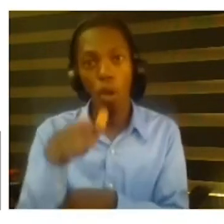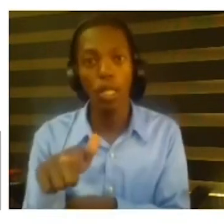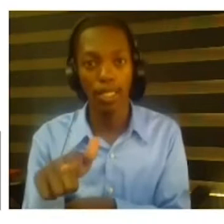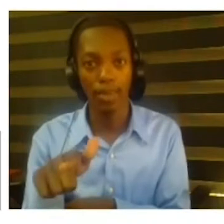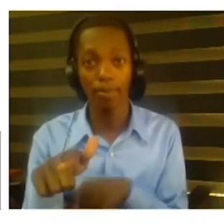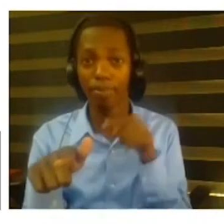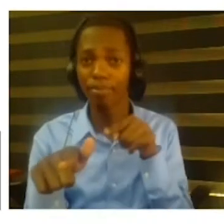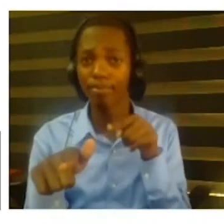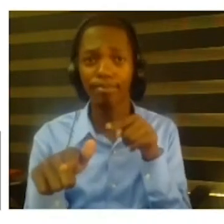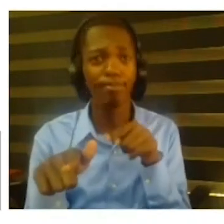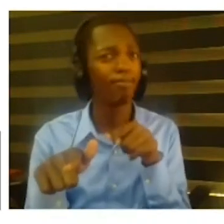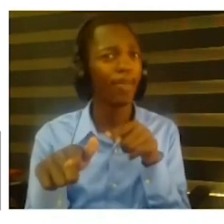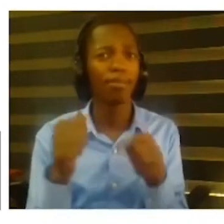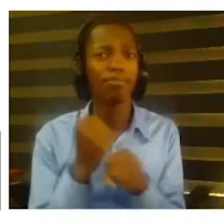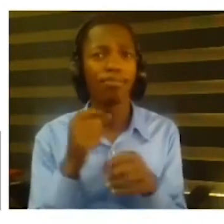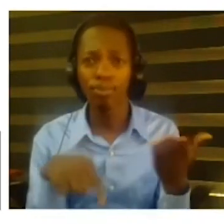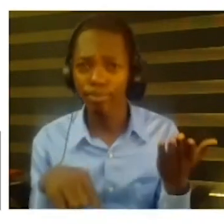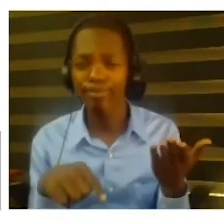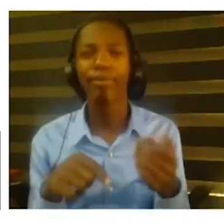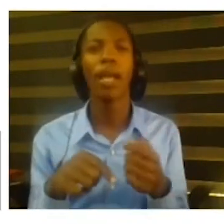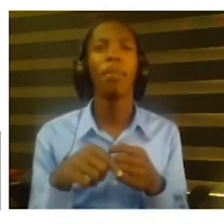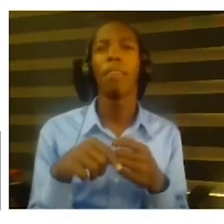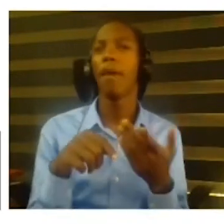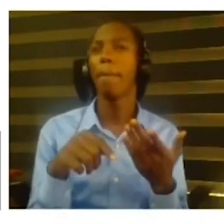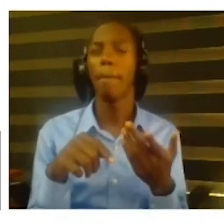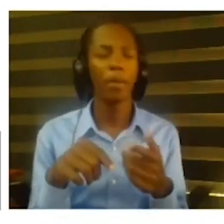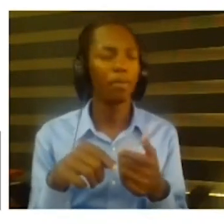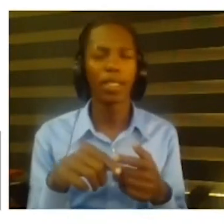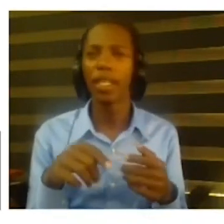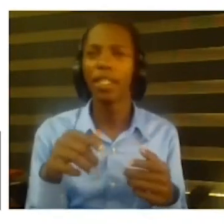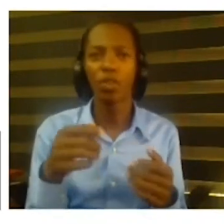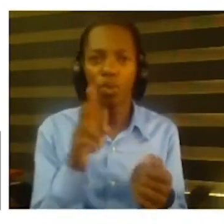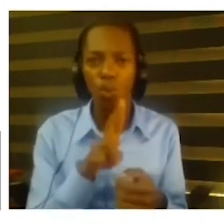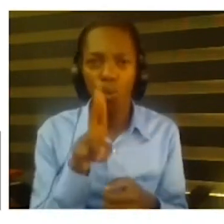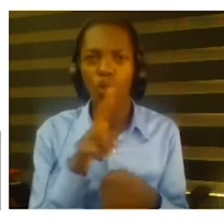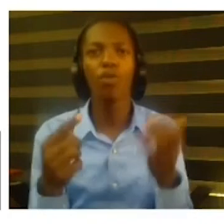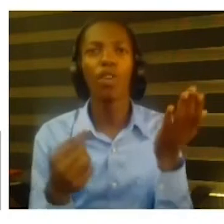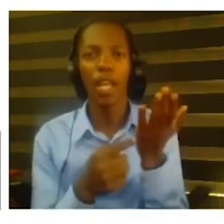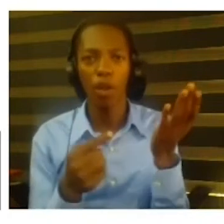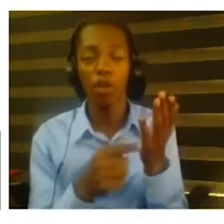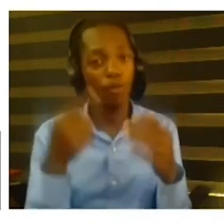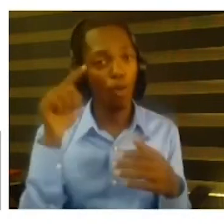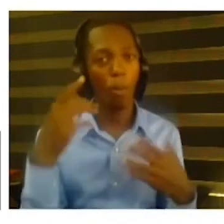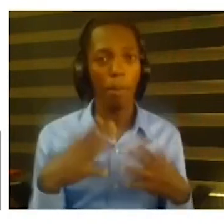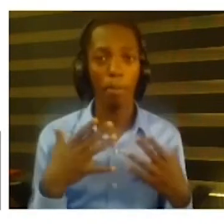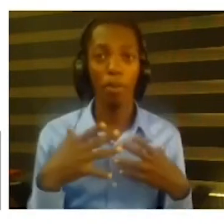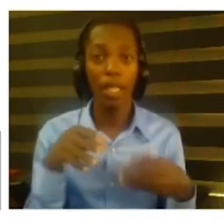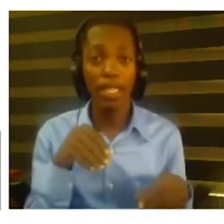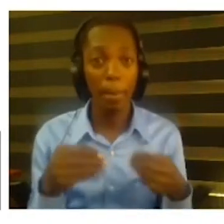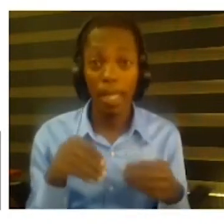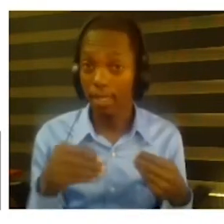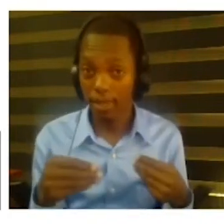that prioritizes access and inclusion of technology for persons with